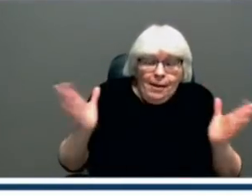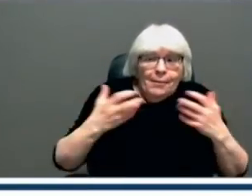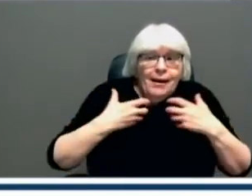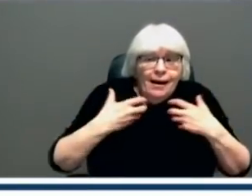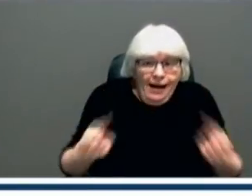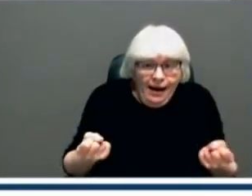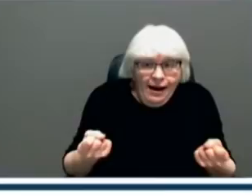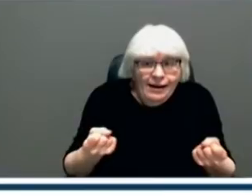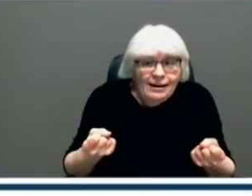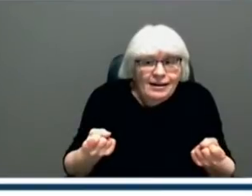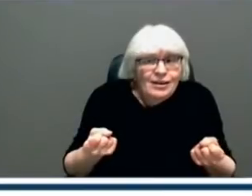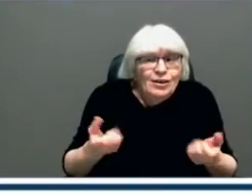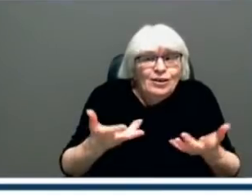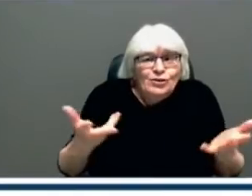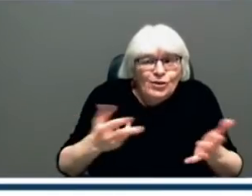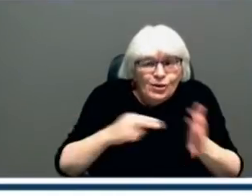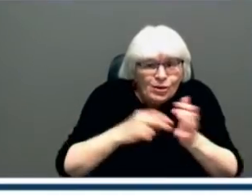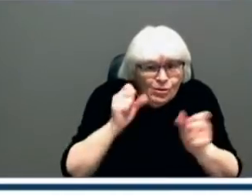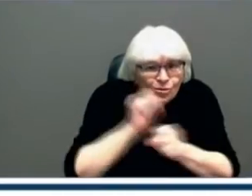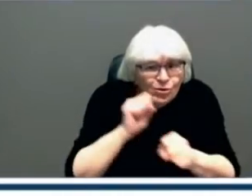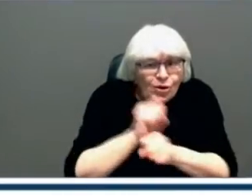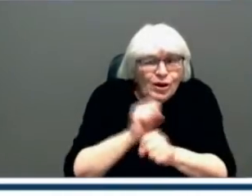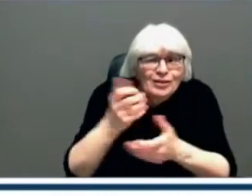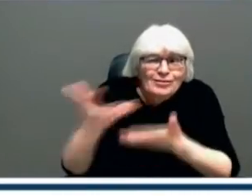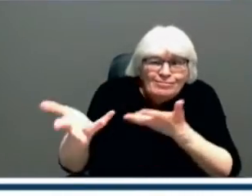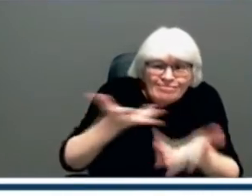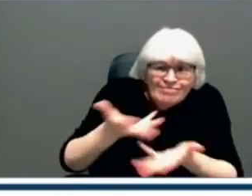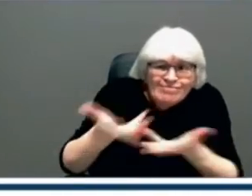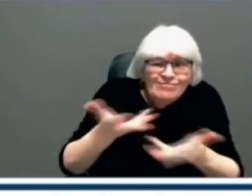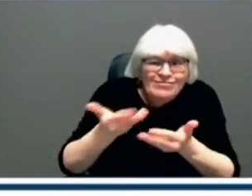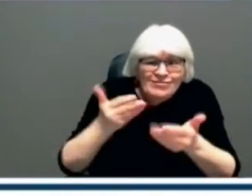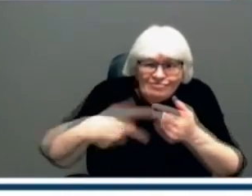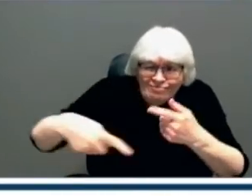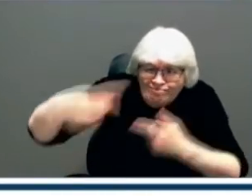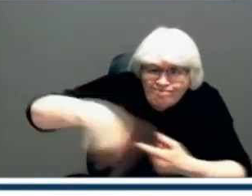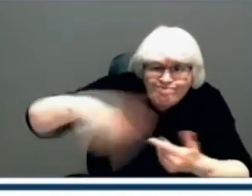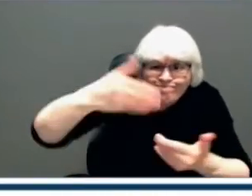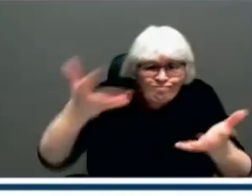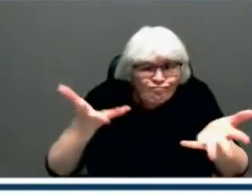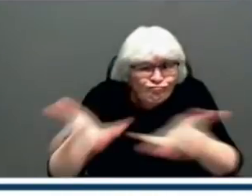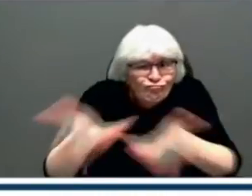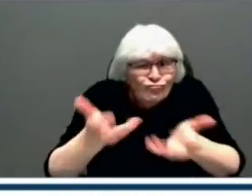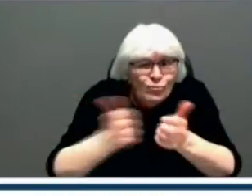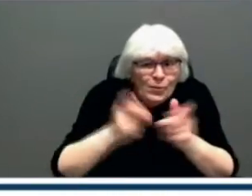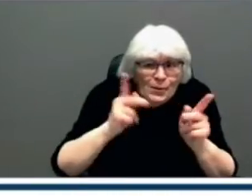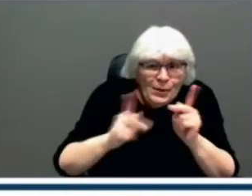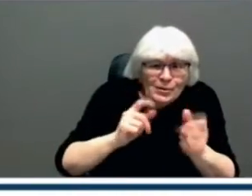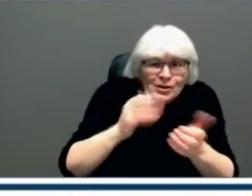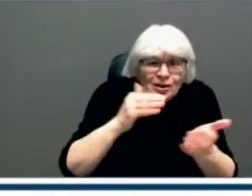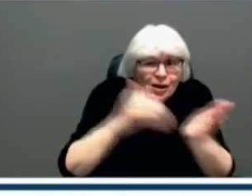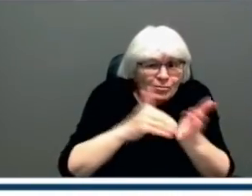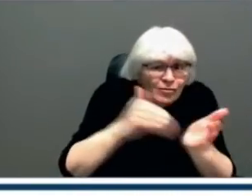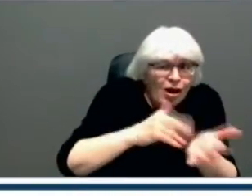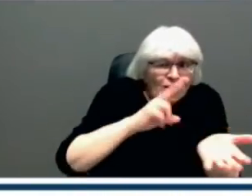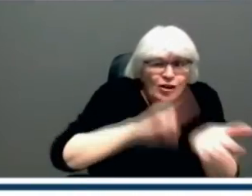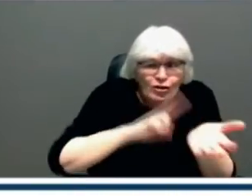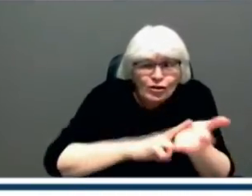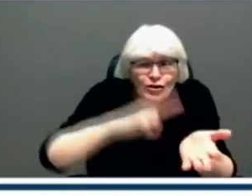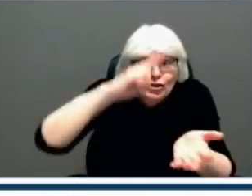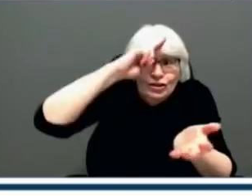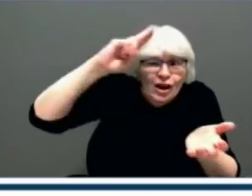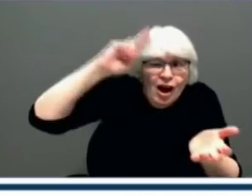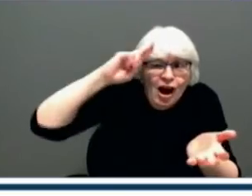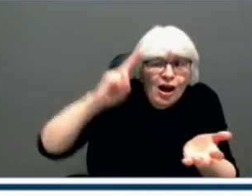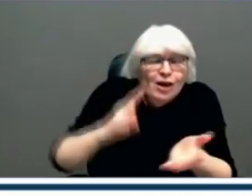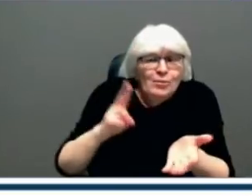our colleagues who run hospitals as well as long-term care facilities. And we will listen to them,